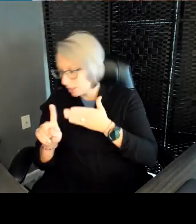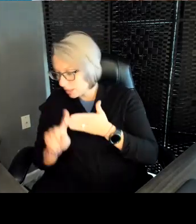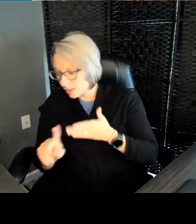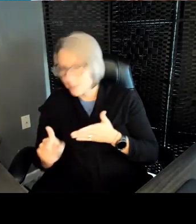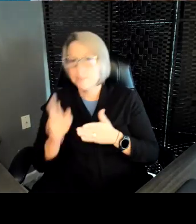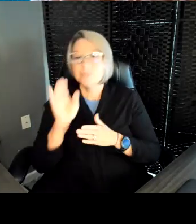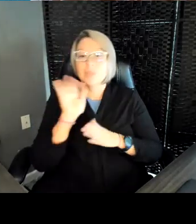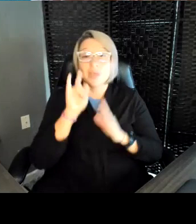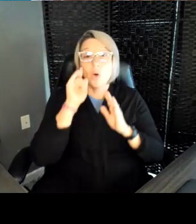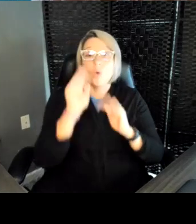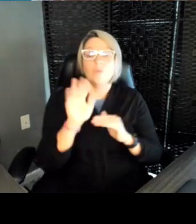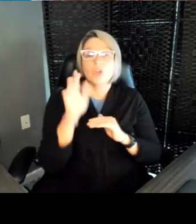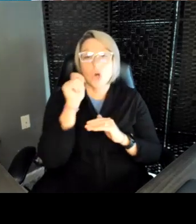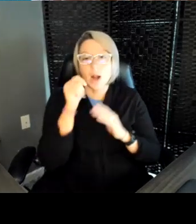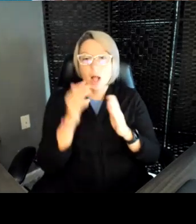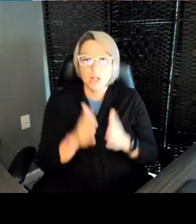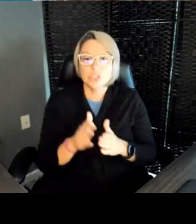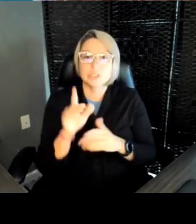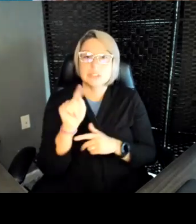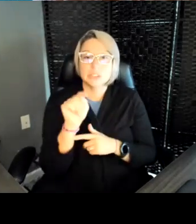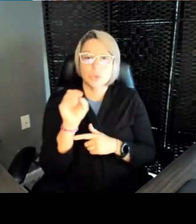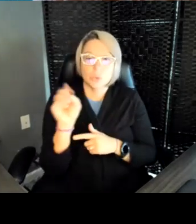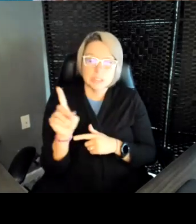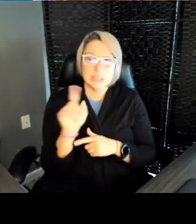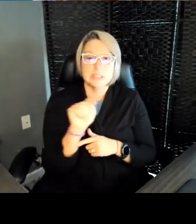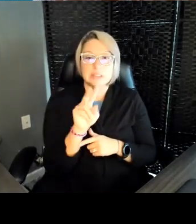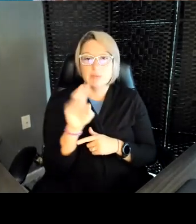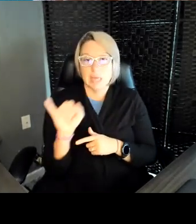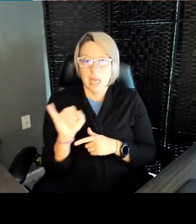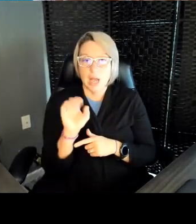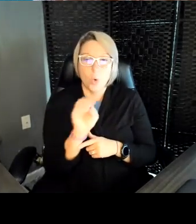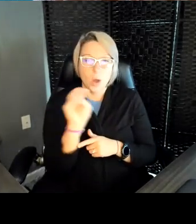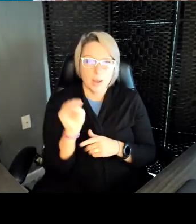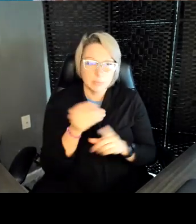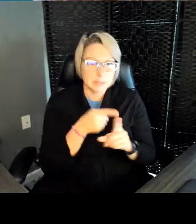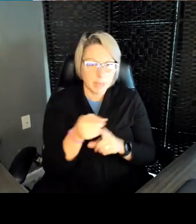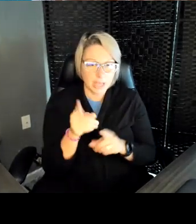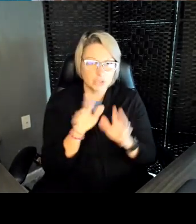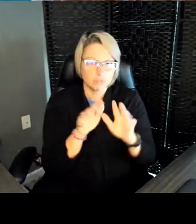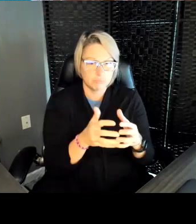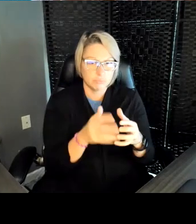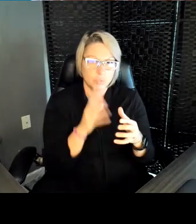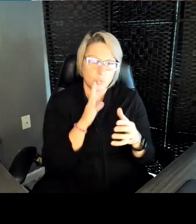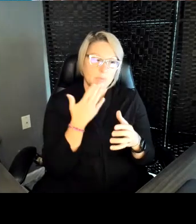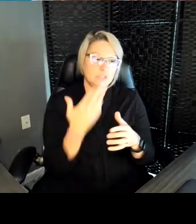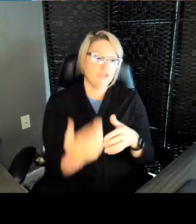hopefully your audiologist, your TOD, your TBI, your O&M specialist are going to be some of your best friends. But it starts to give you